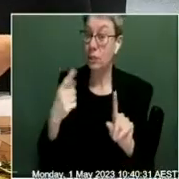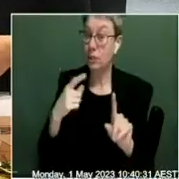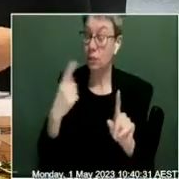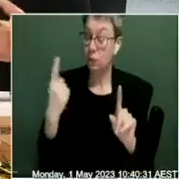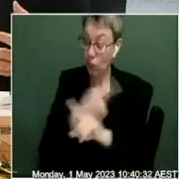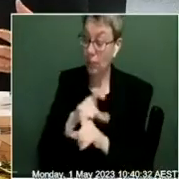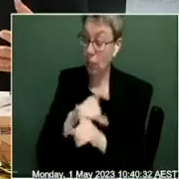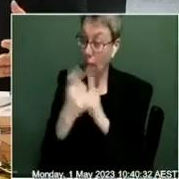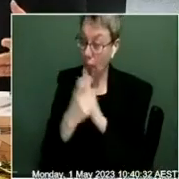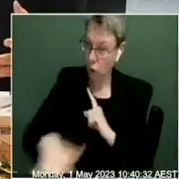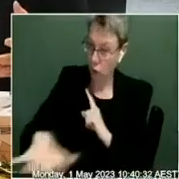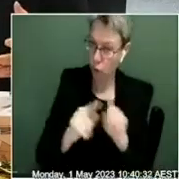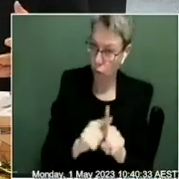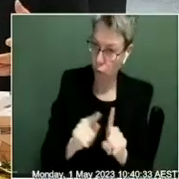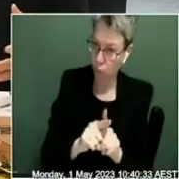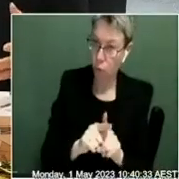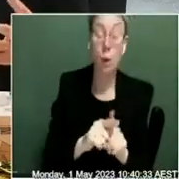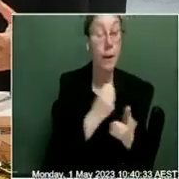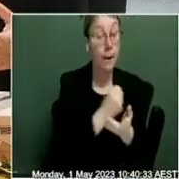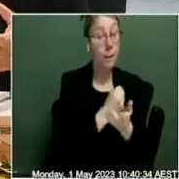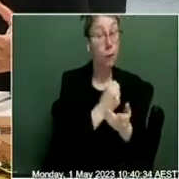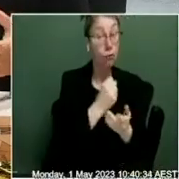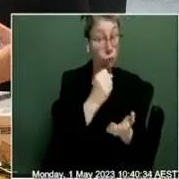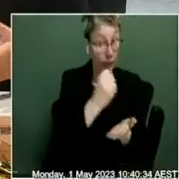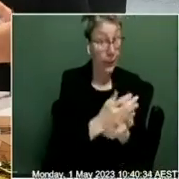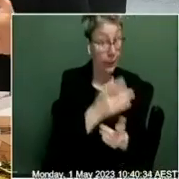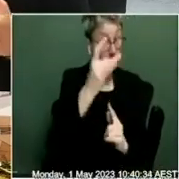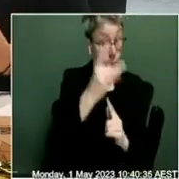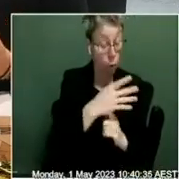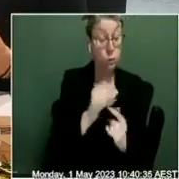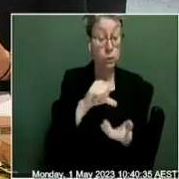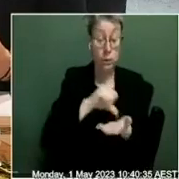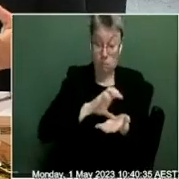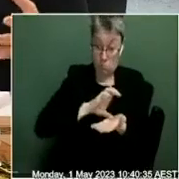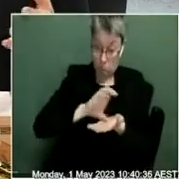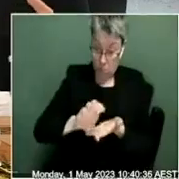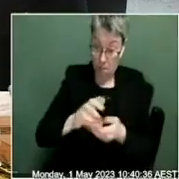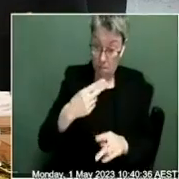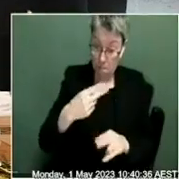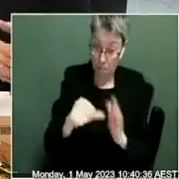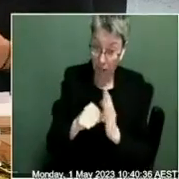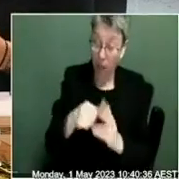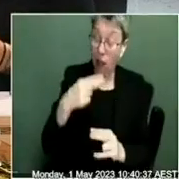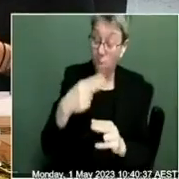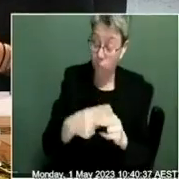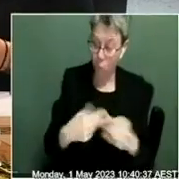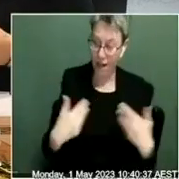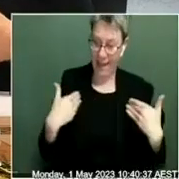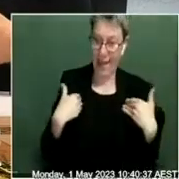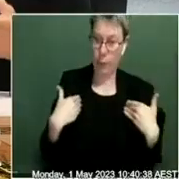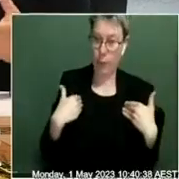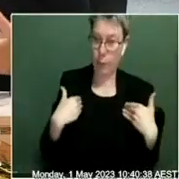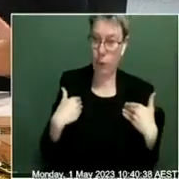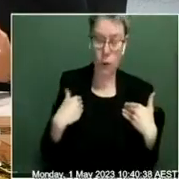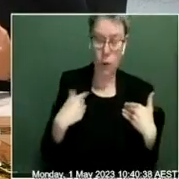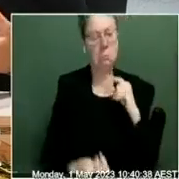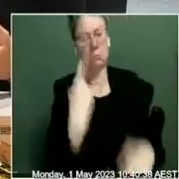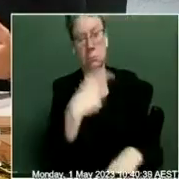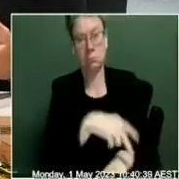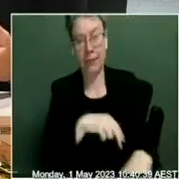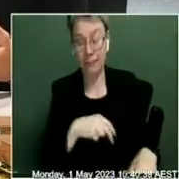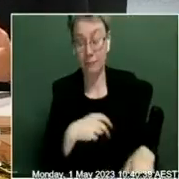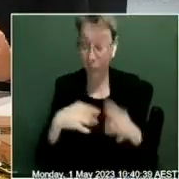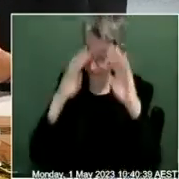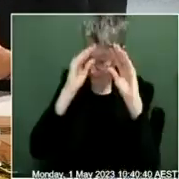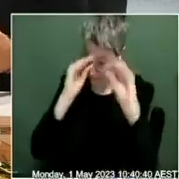we educate the broader community to see that public intoxication is a public health issue. It's not a criminal justice issue, so that people don't